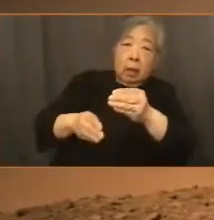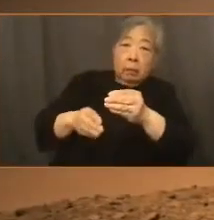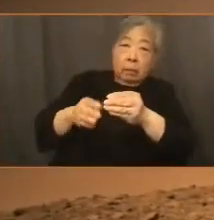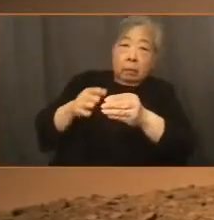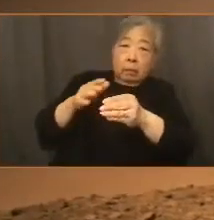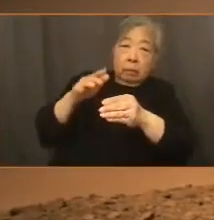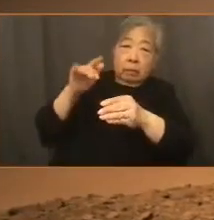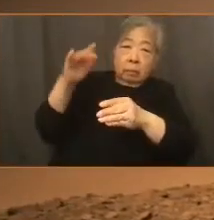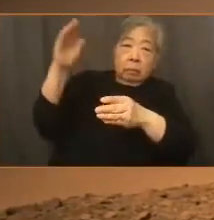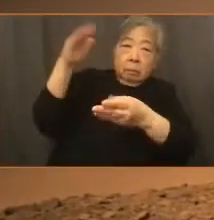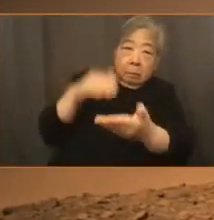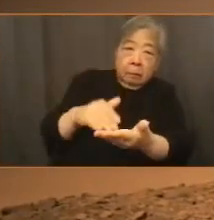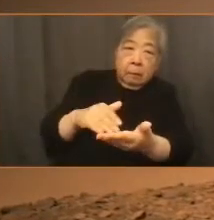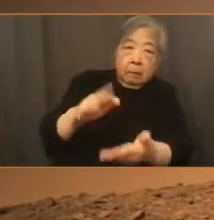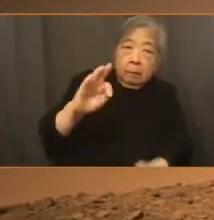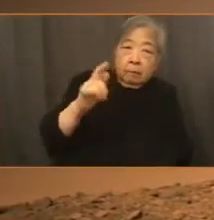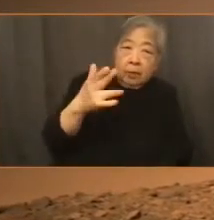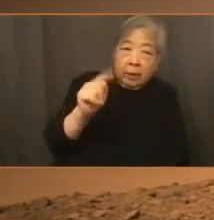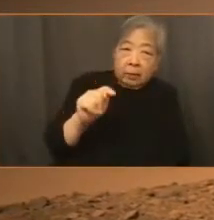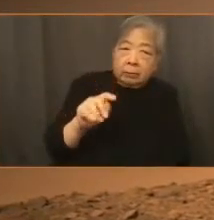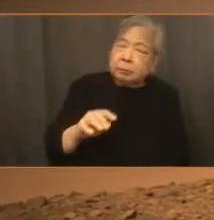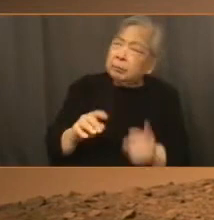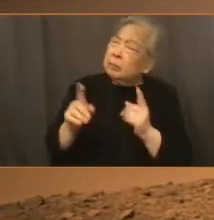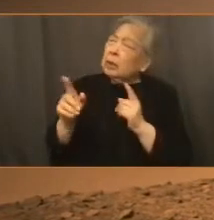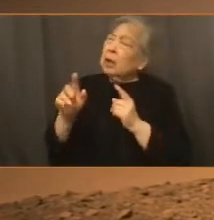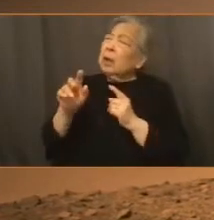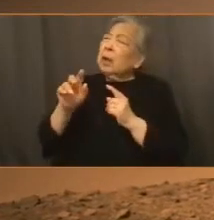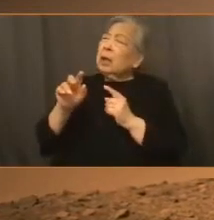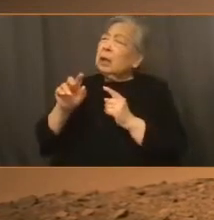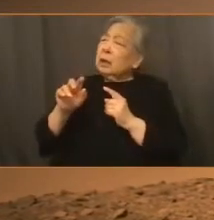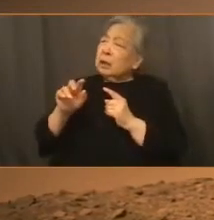And Nishant, what about Titan? What's the greatest challenge there?